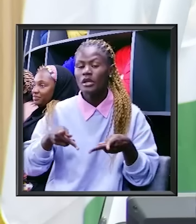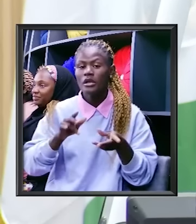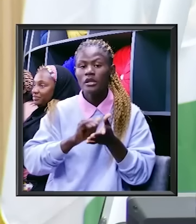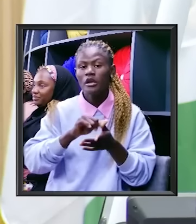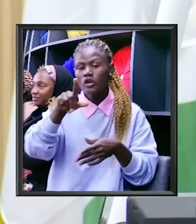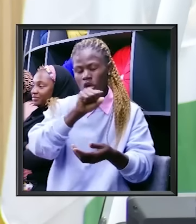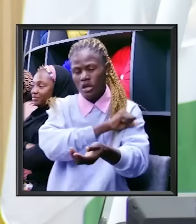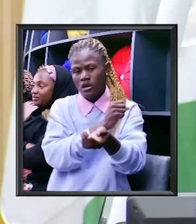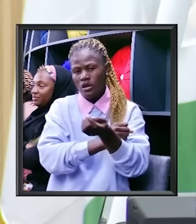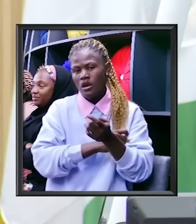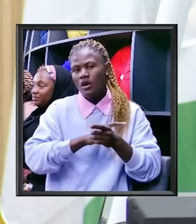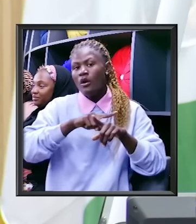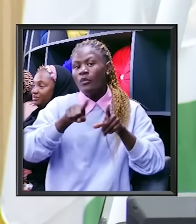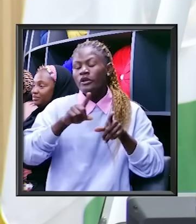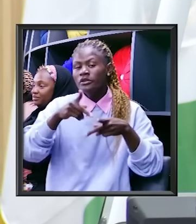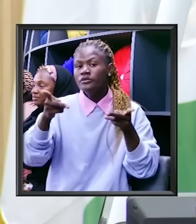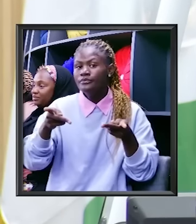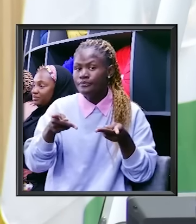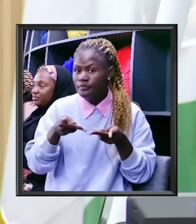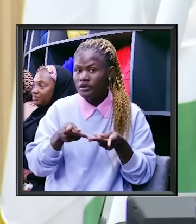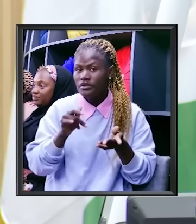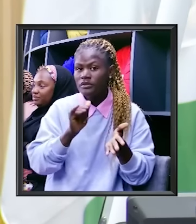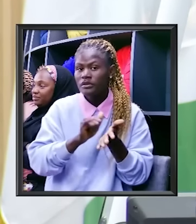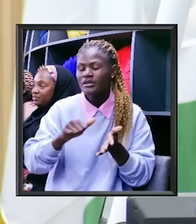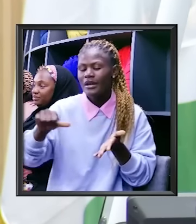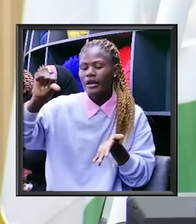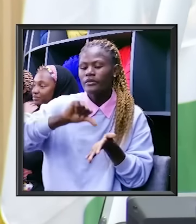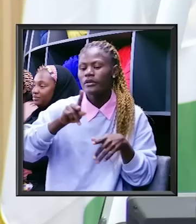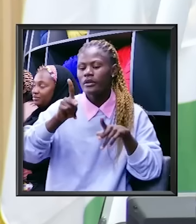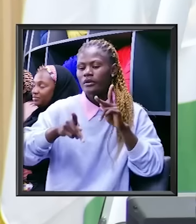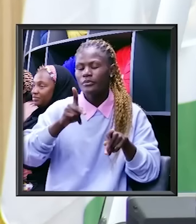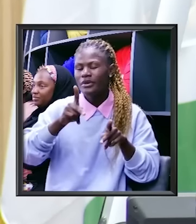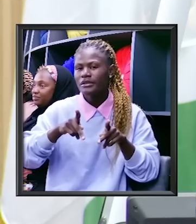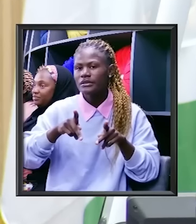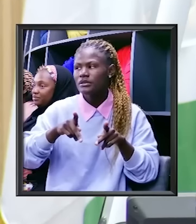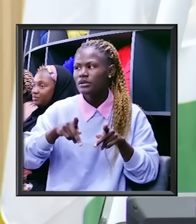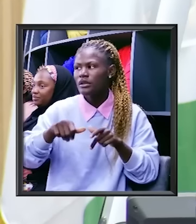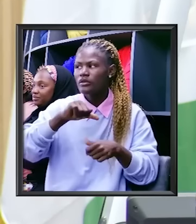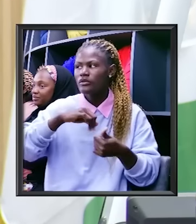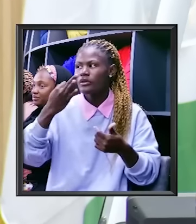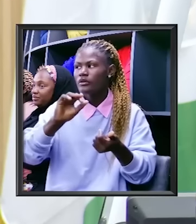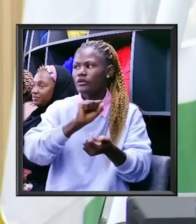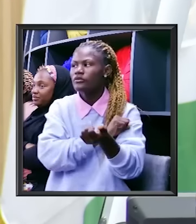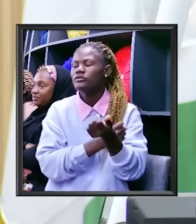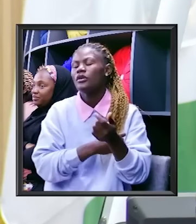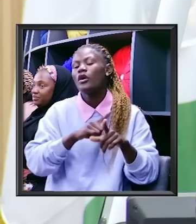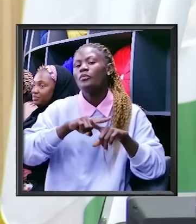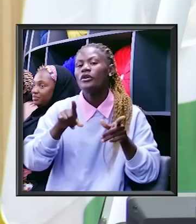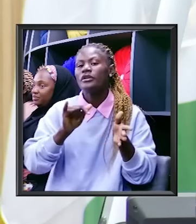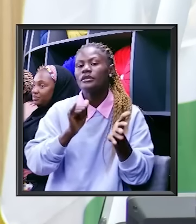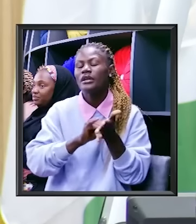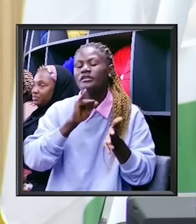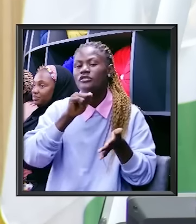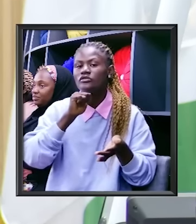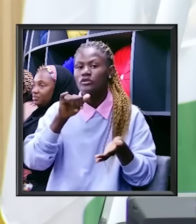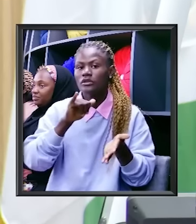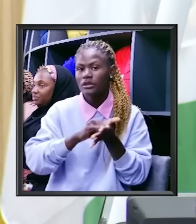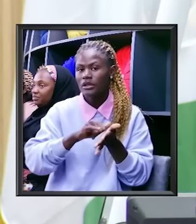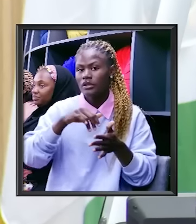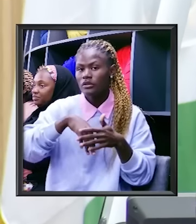of strength. You get some other areas where be another person area of strength. But that no mean also say in